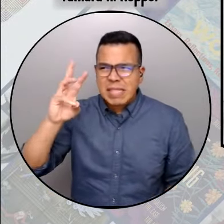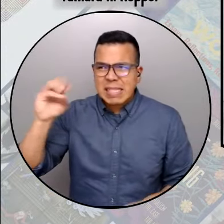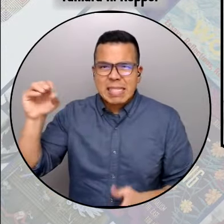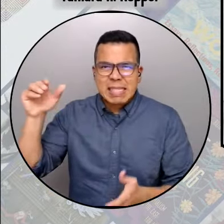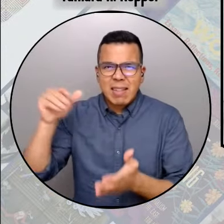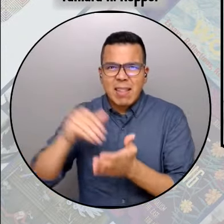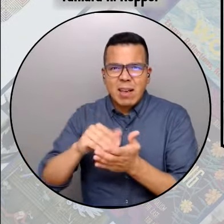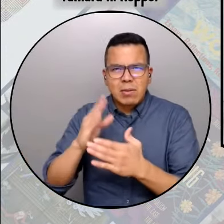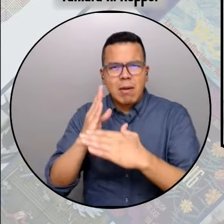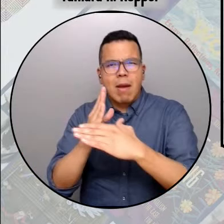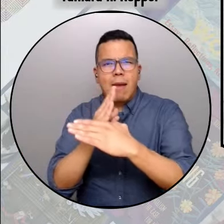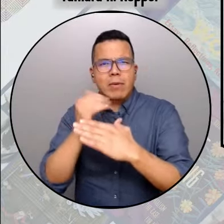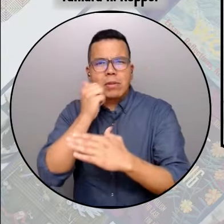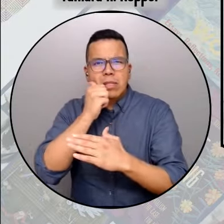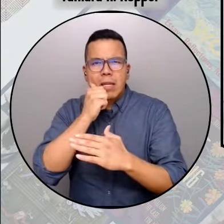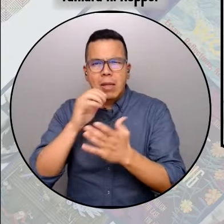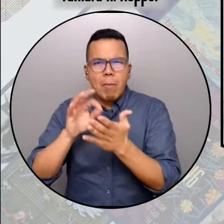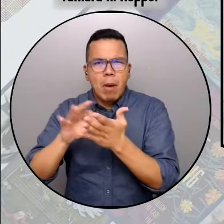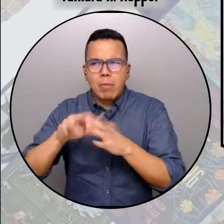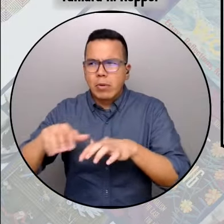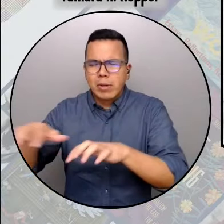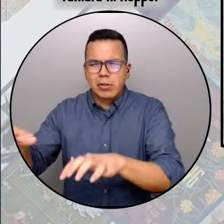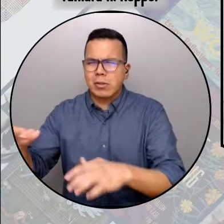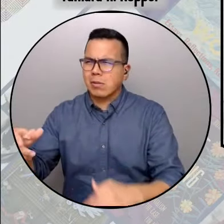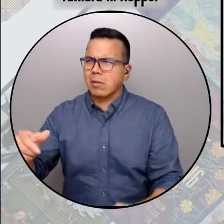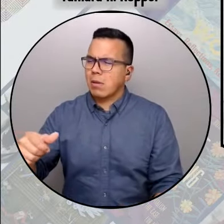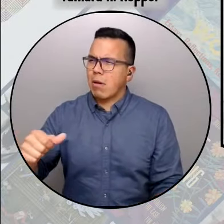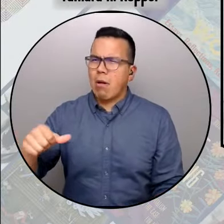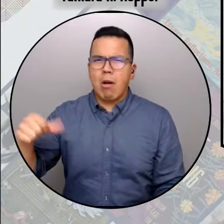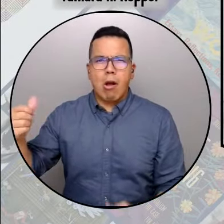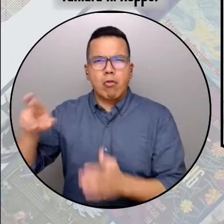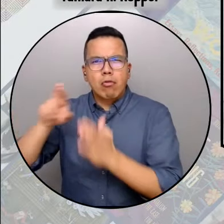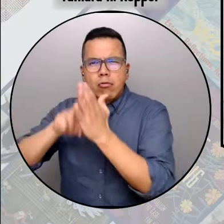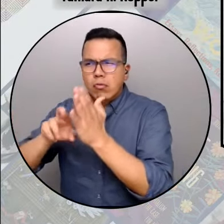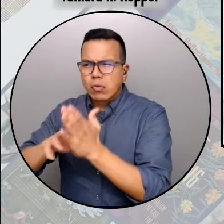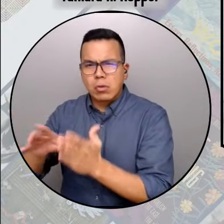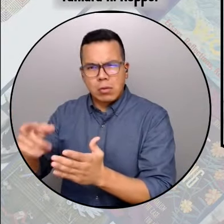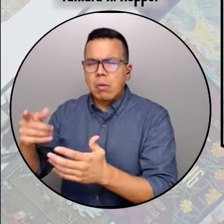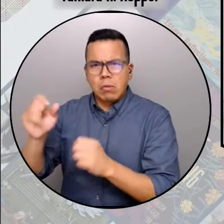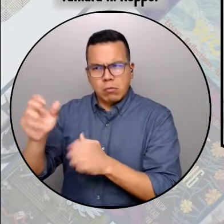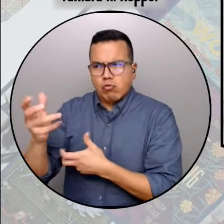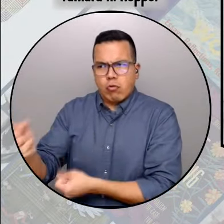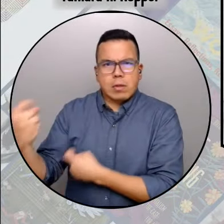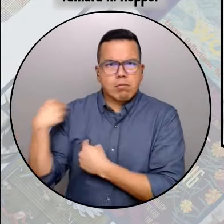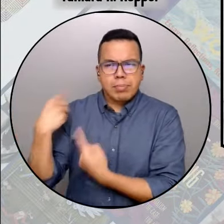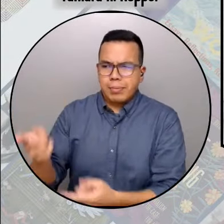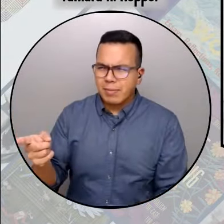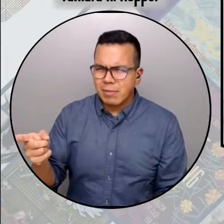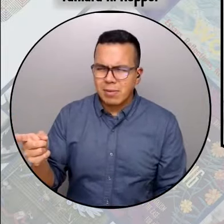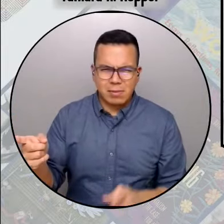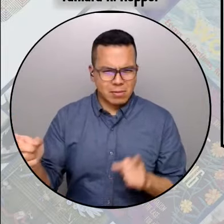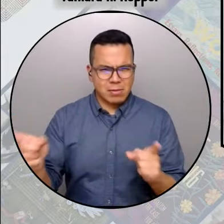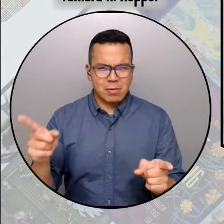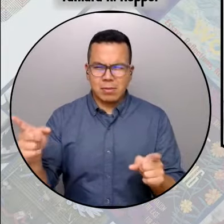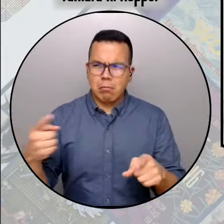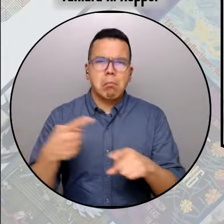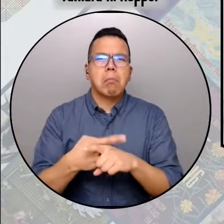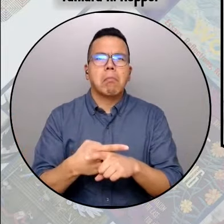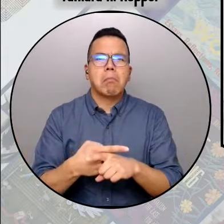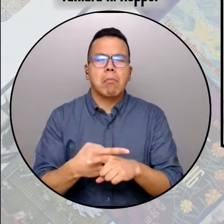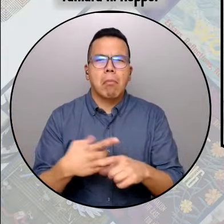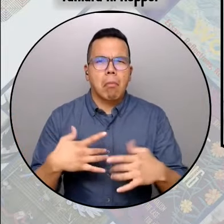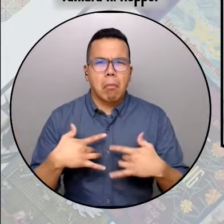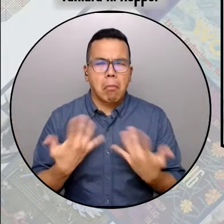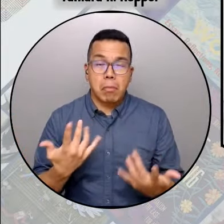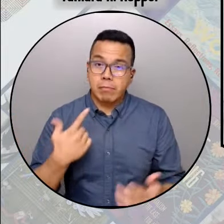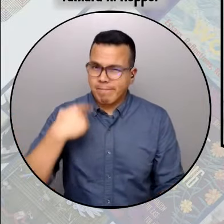daily population and other numbers that people have given on reputable research sites. And so it raises some interesting questions, and I